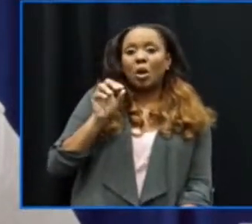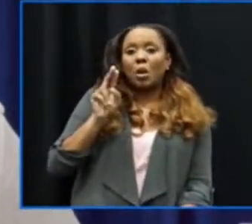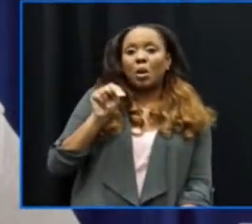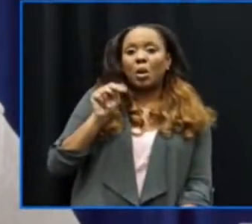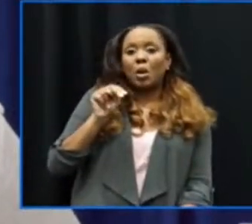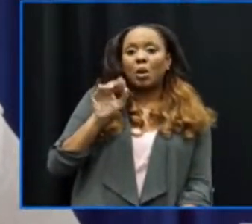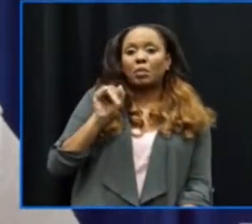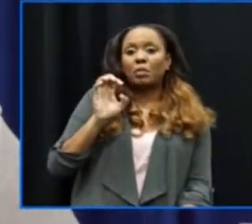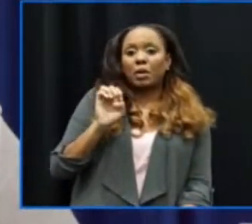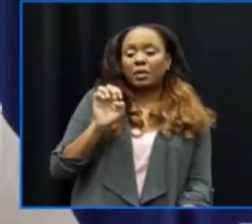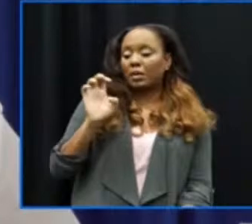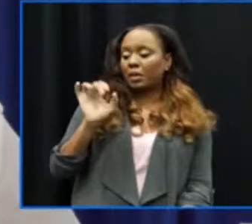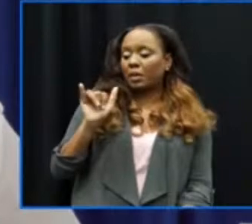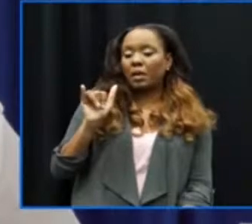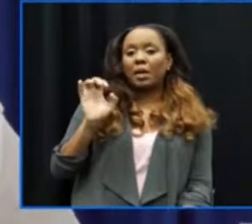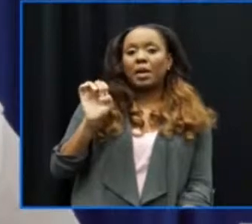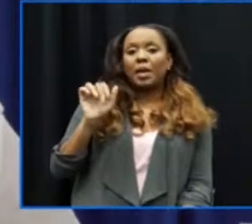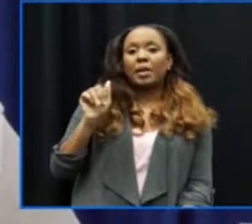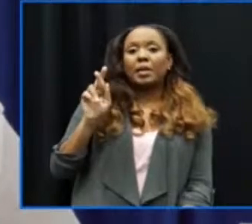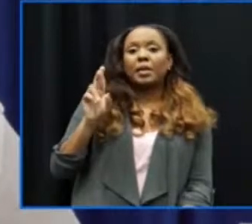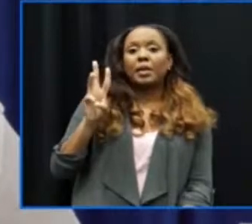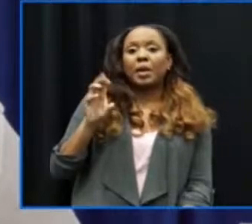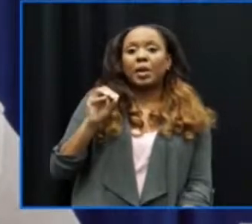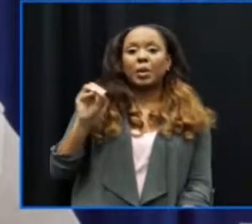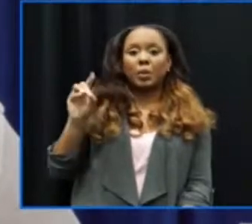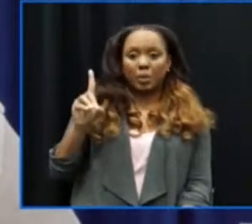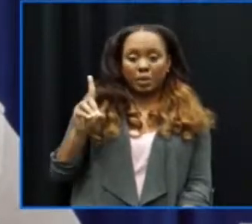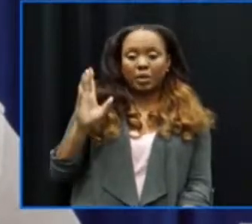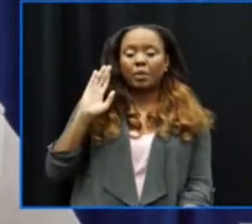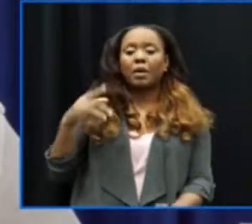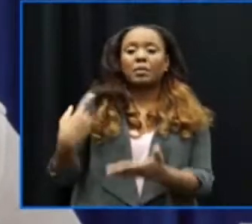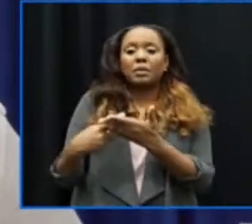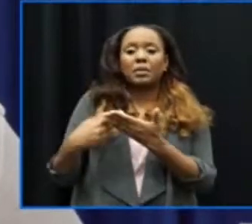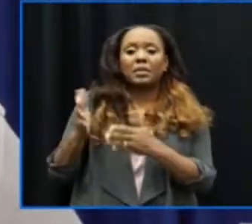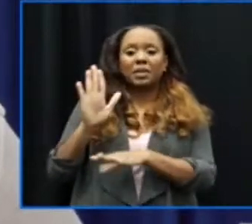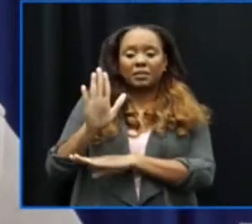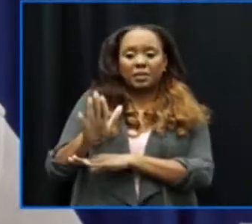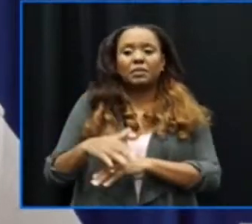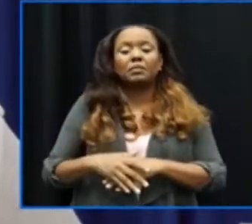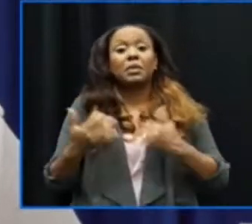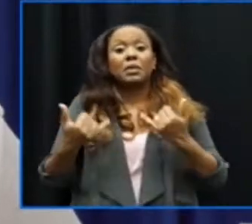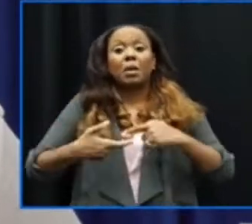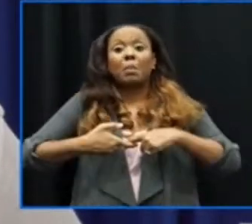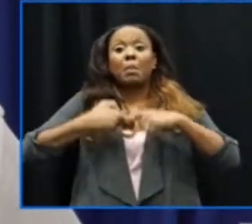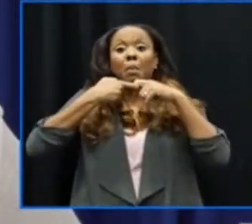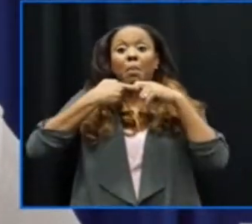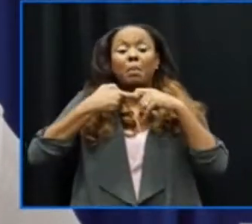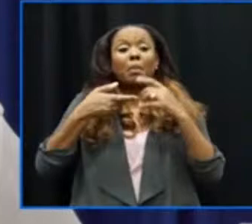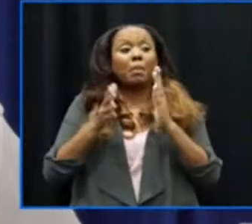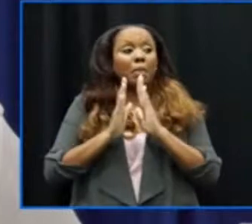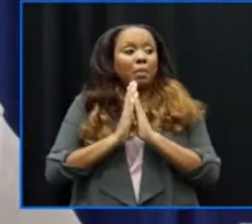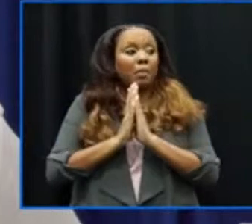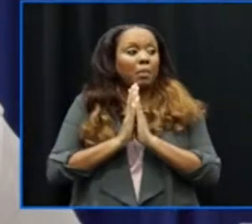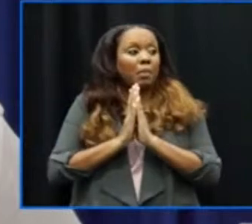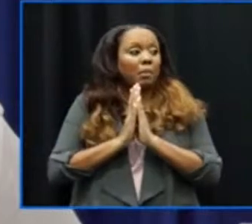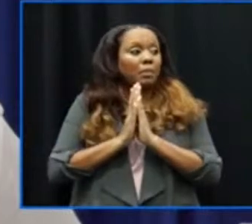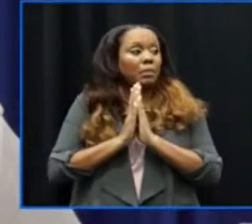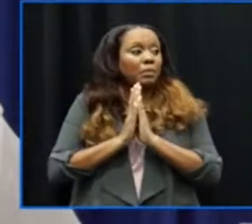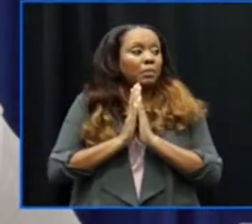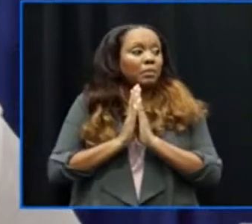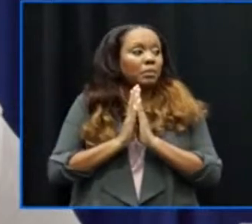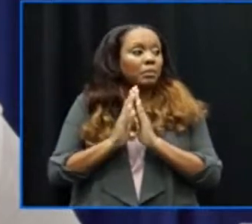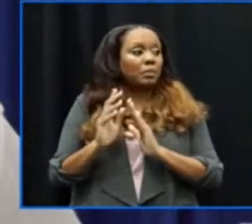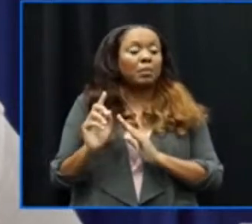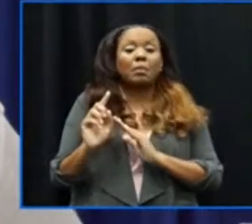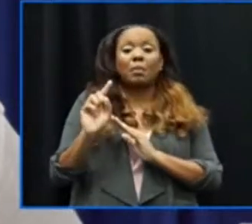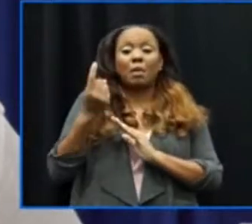also address us this afternoon. So I would like to pause now and to invite Mr. Derek Osborne to carry the